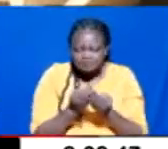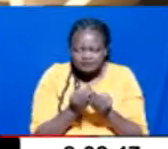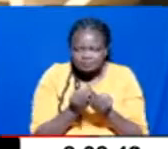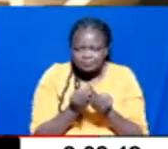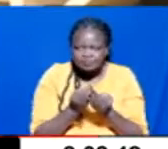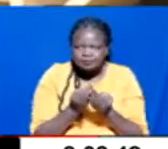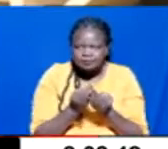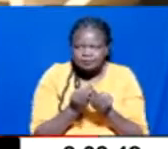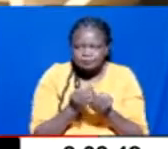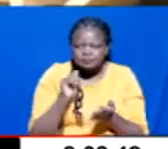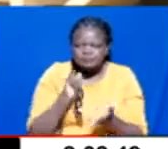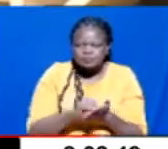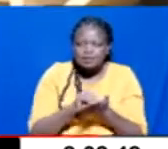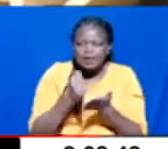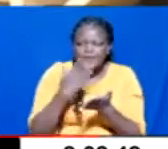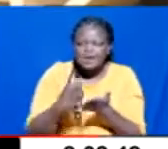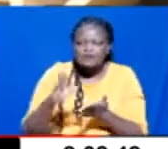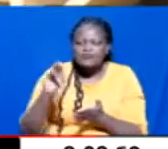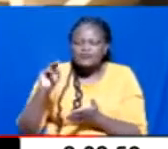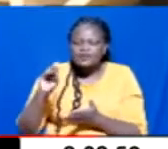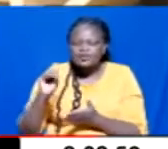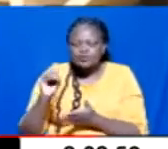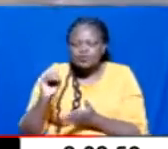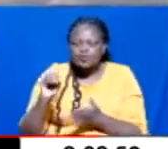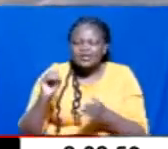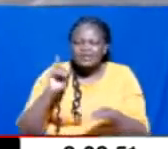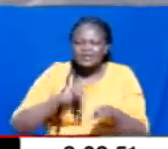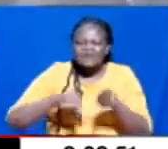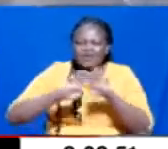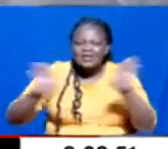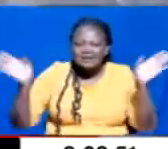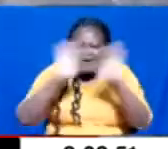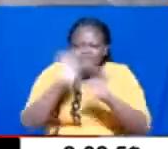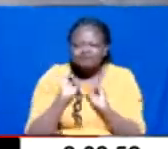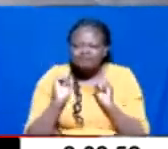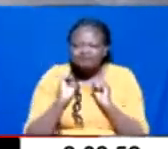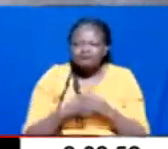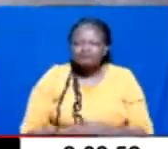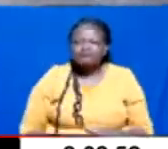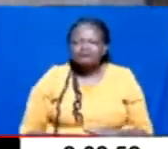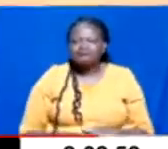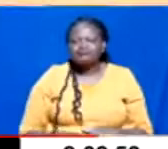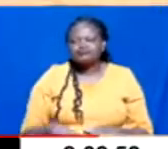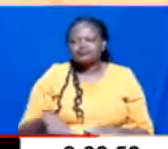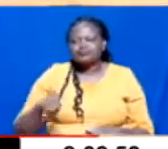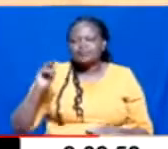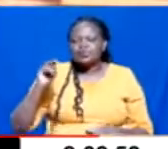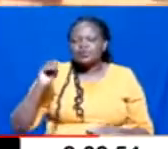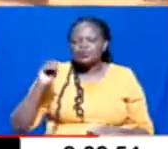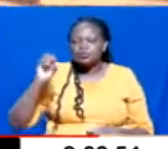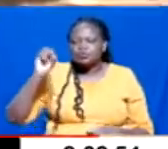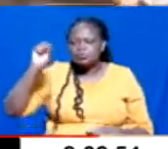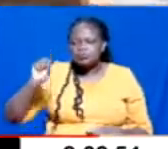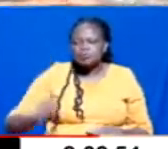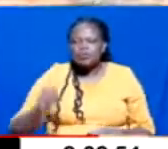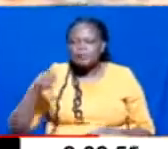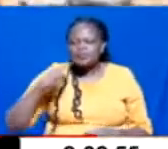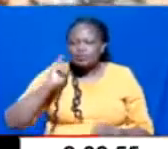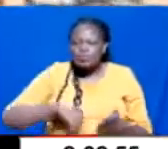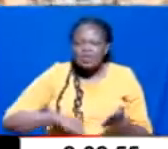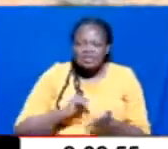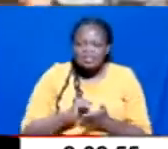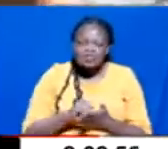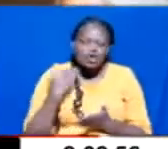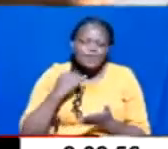in that part of Baringo daytime, not even at night. Baringo South MP Charles Kamuren says the bandits attacked